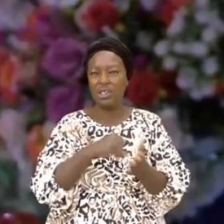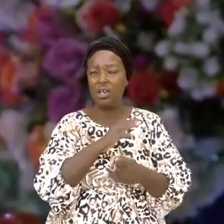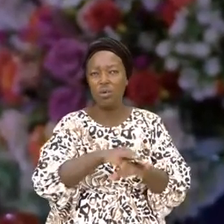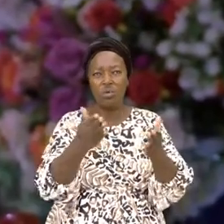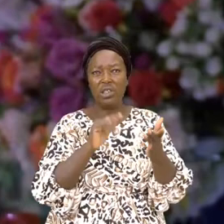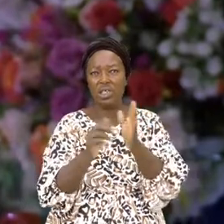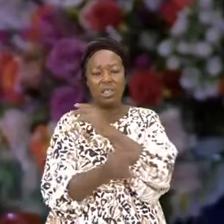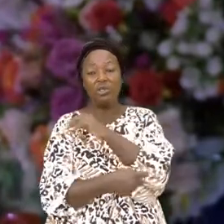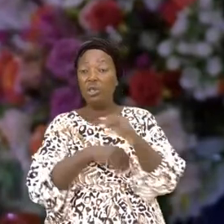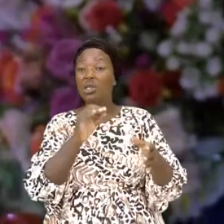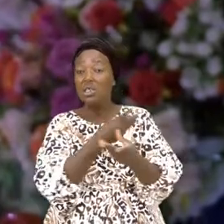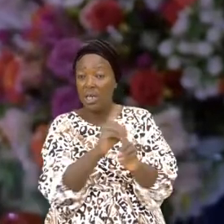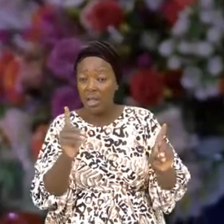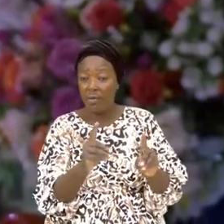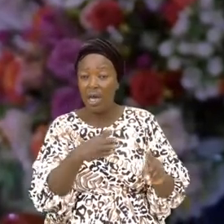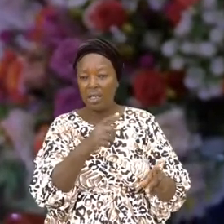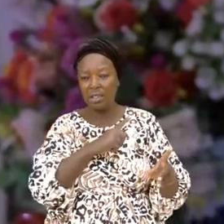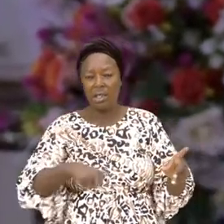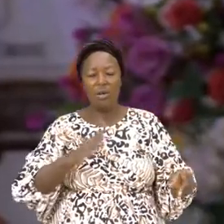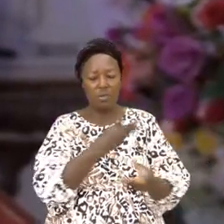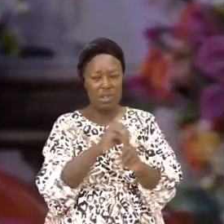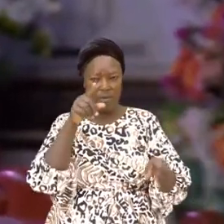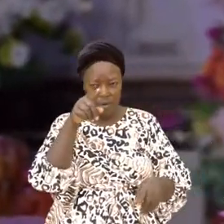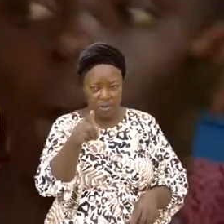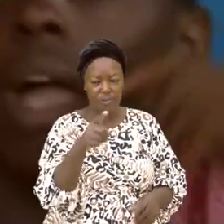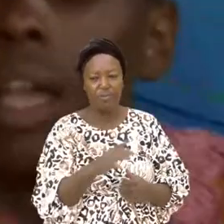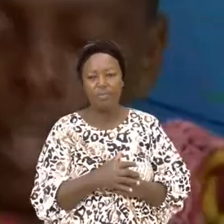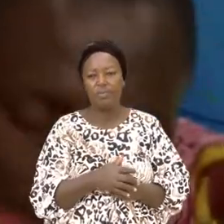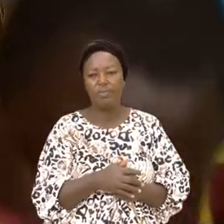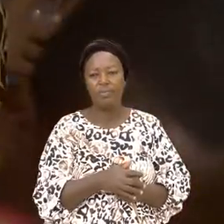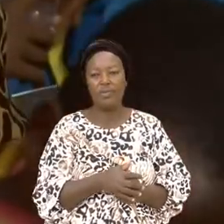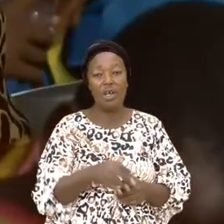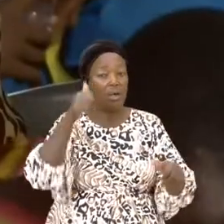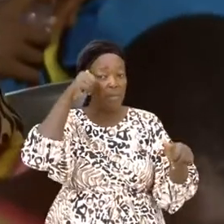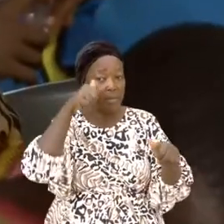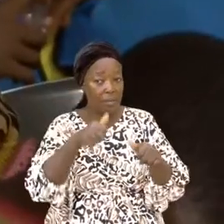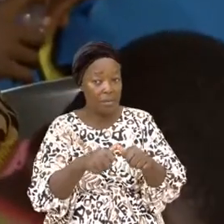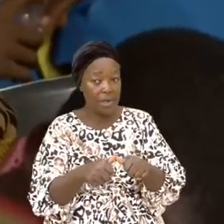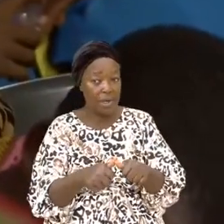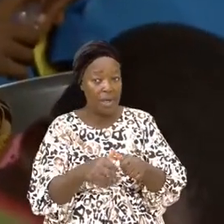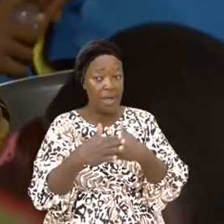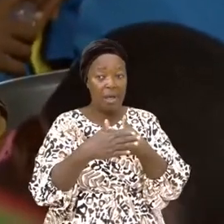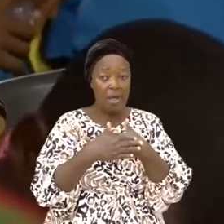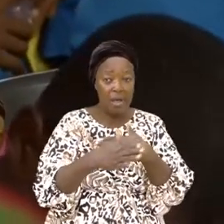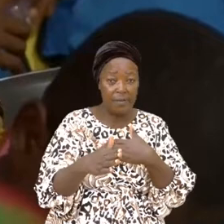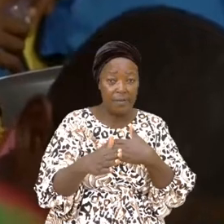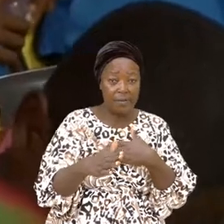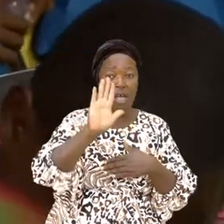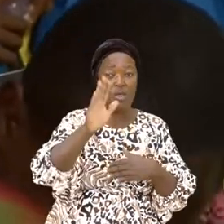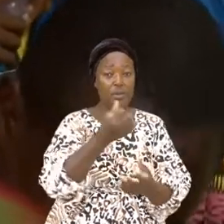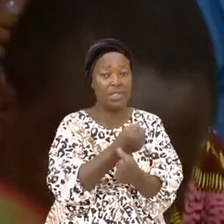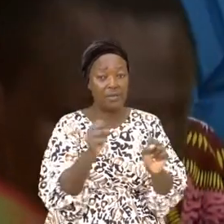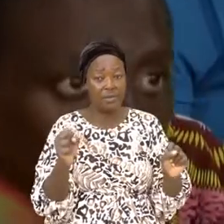temptation. Deliver, and the Lord will deliver you. Remember, after your